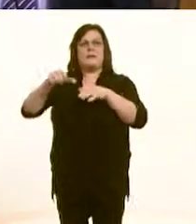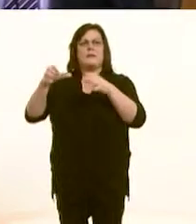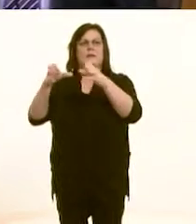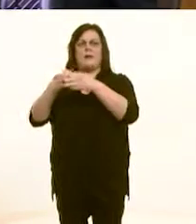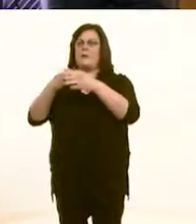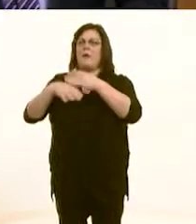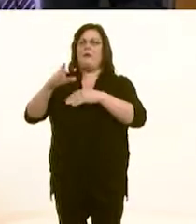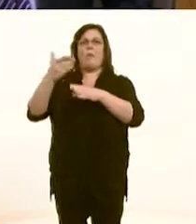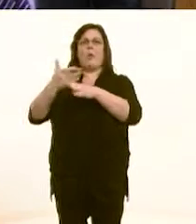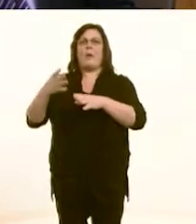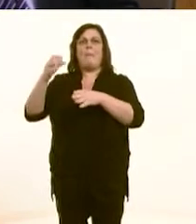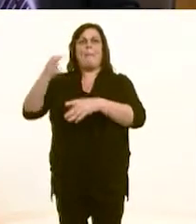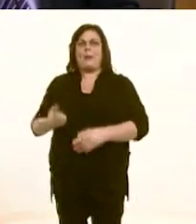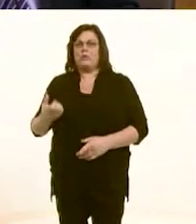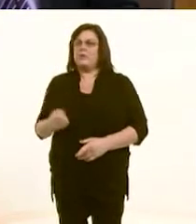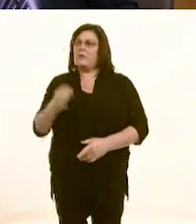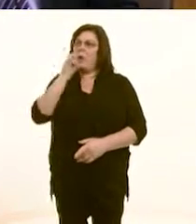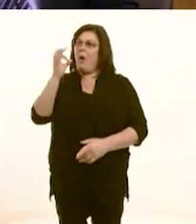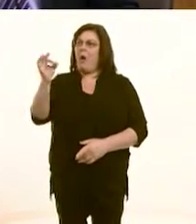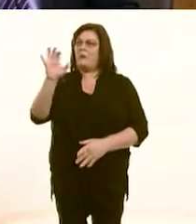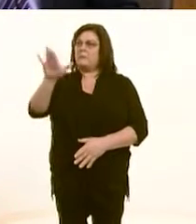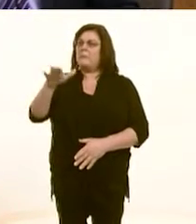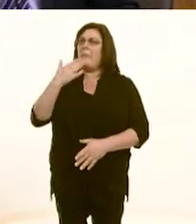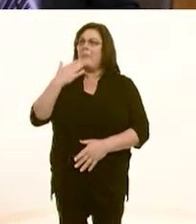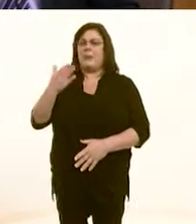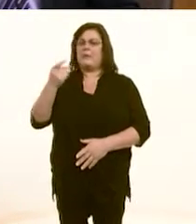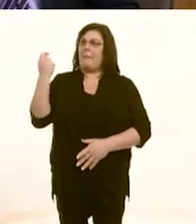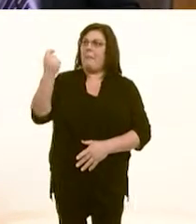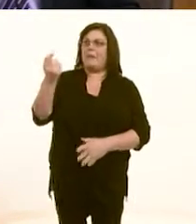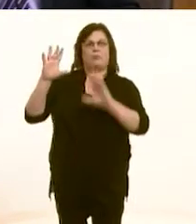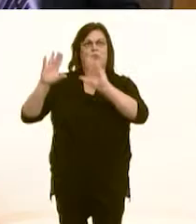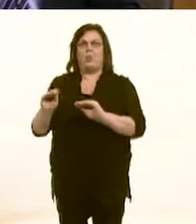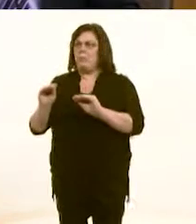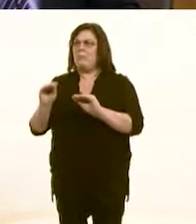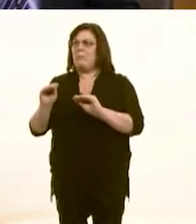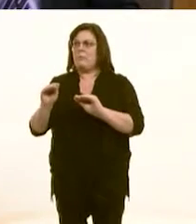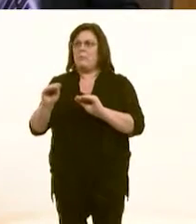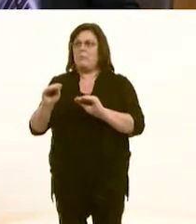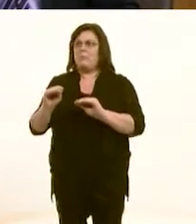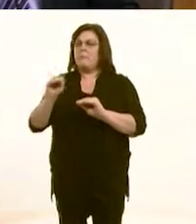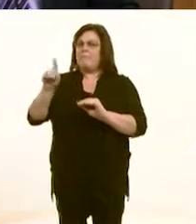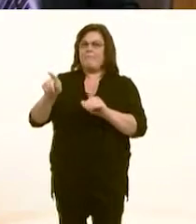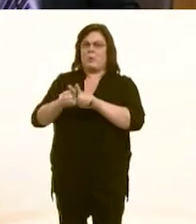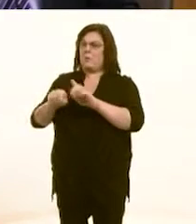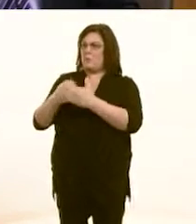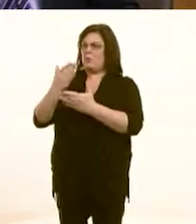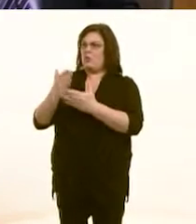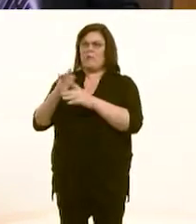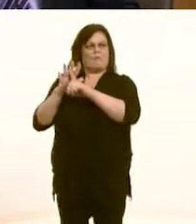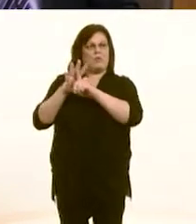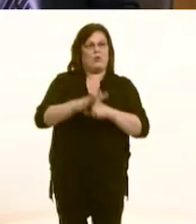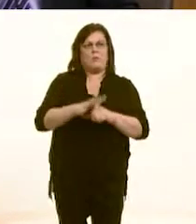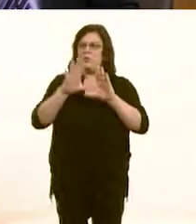Pensions, calling on him to abandon any appeal and calling on him to ensure that there is no